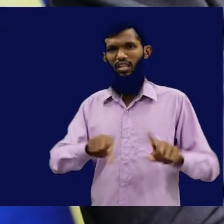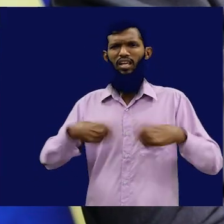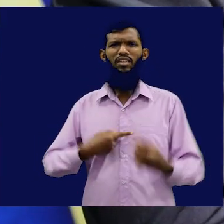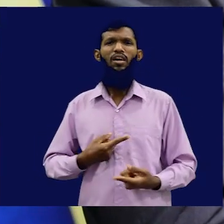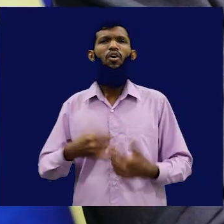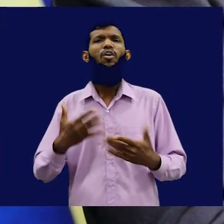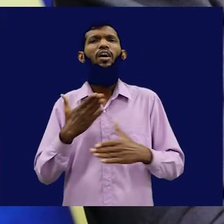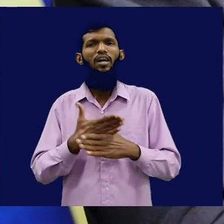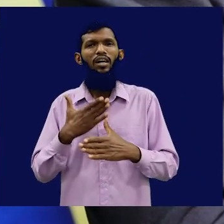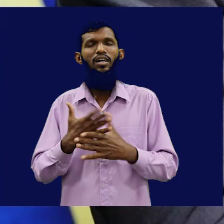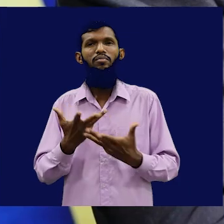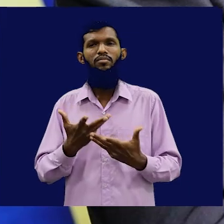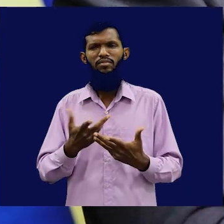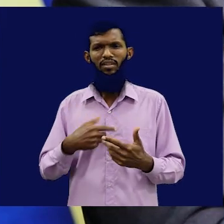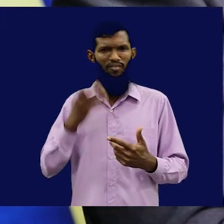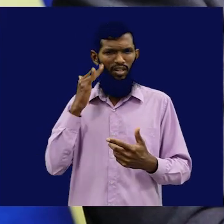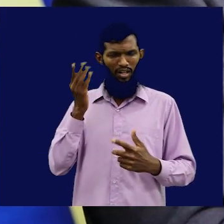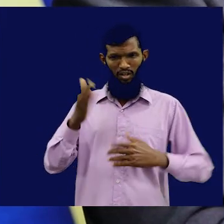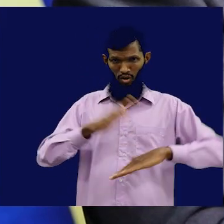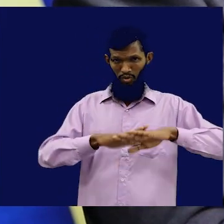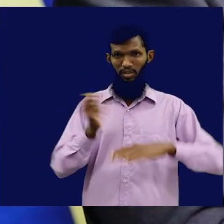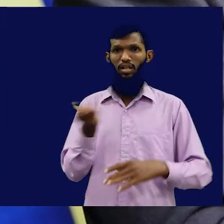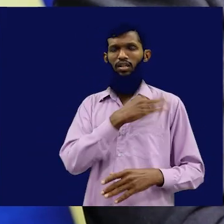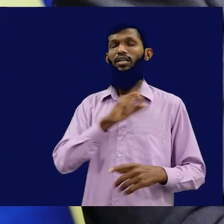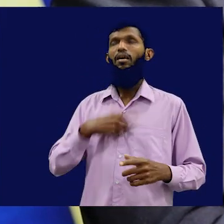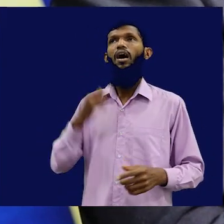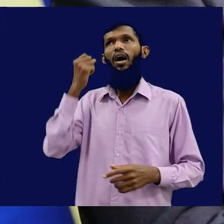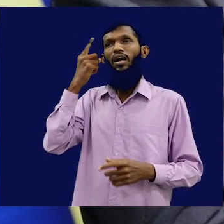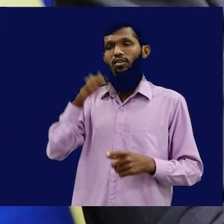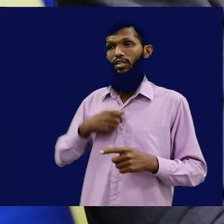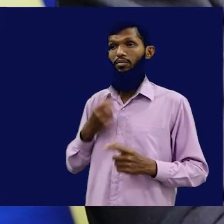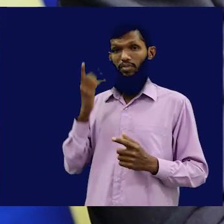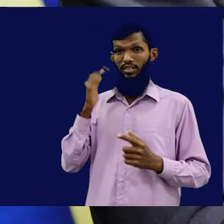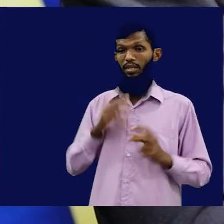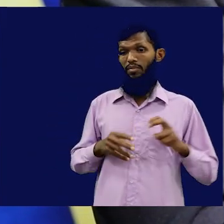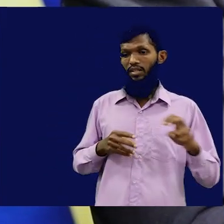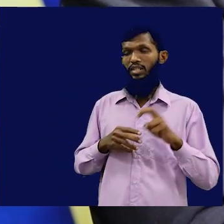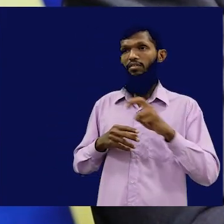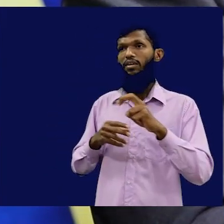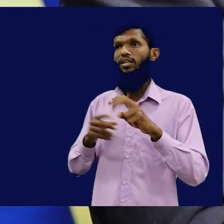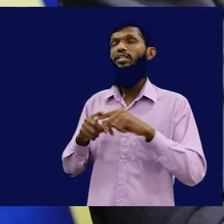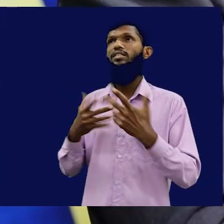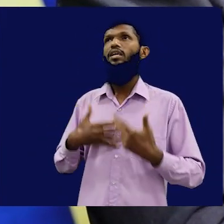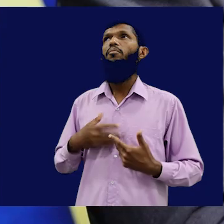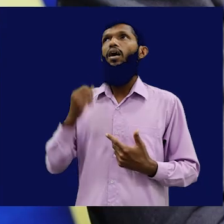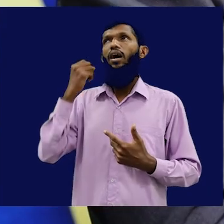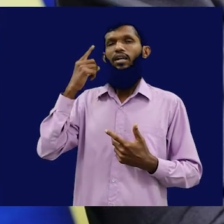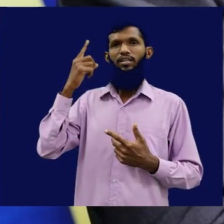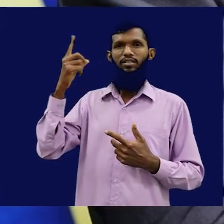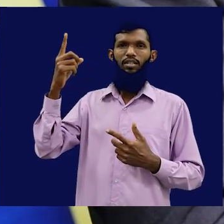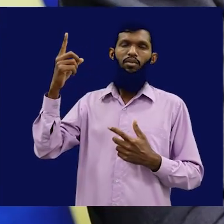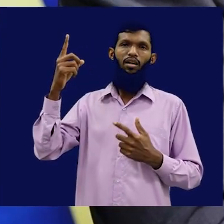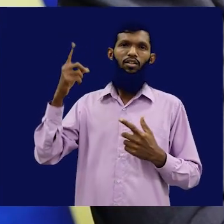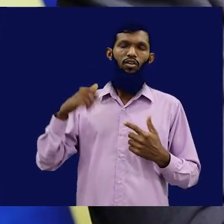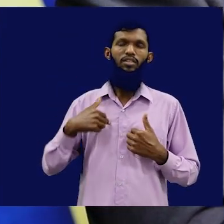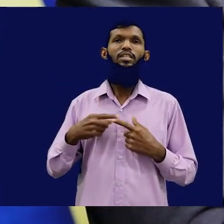a person travels to carry out the rituals of Hajj, he is reminded of the journey to Allah and the hereafter. Traveling is a